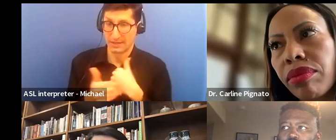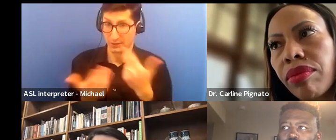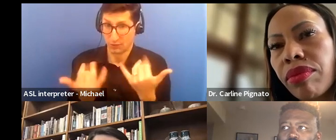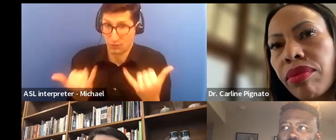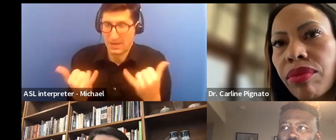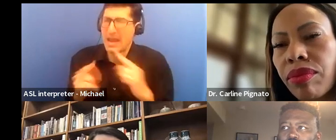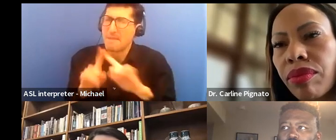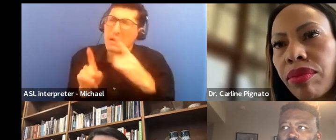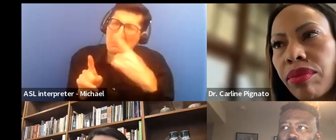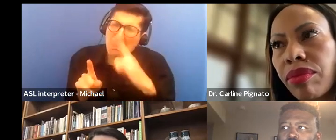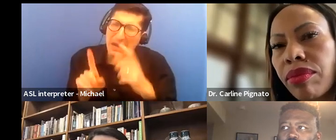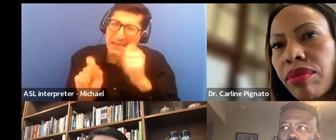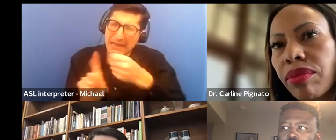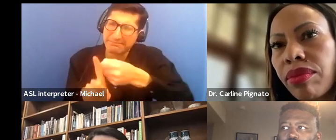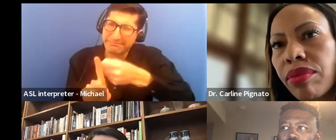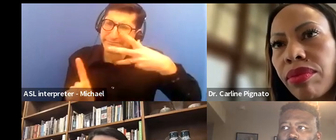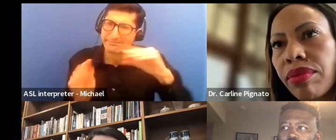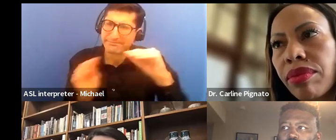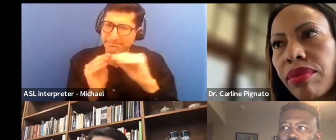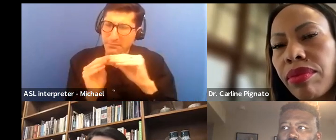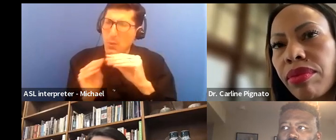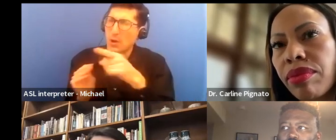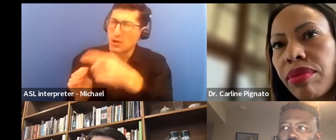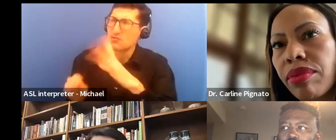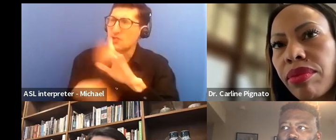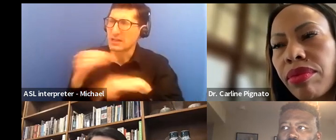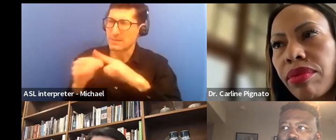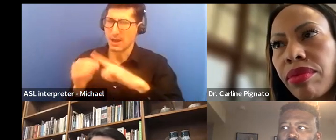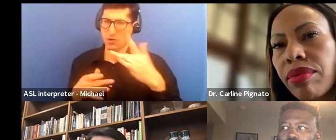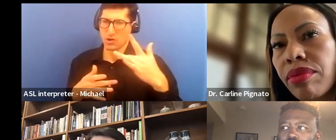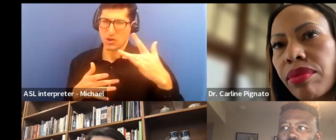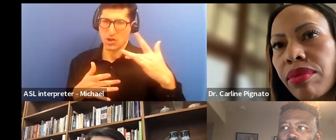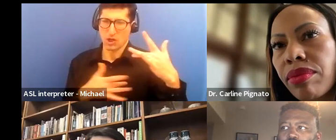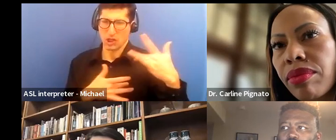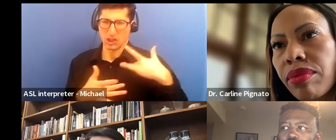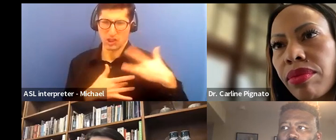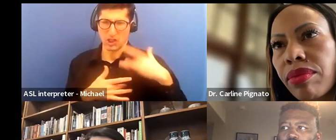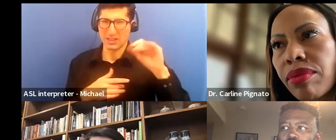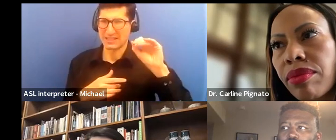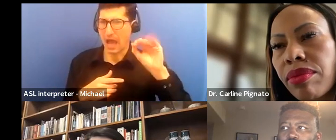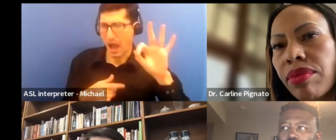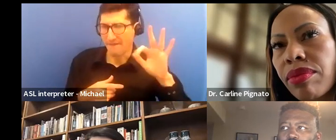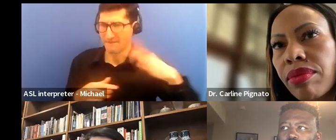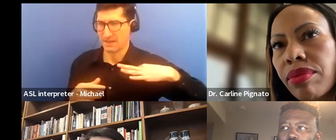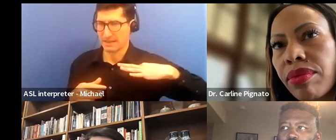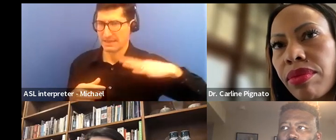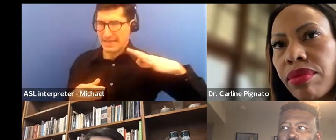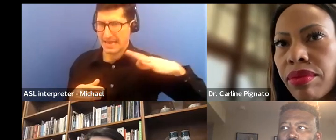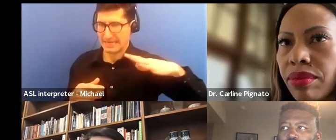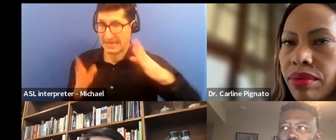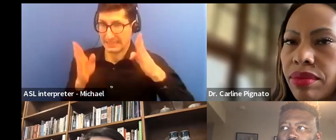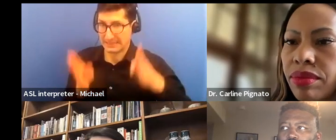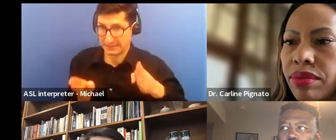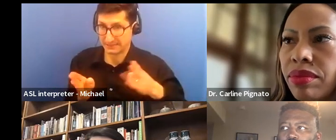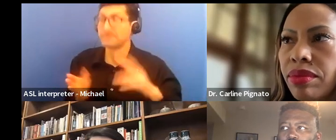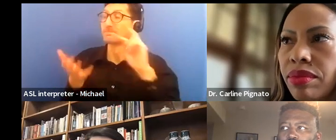You started to talk about concerns of candidates, right? Because it's a very sensitive time when you encourage